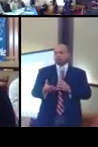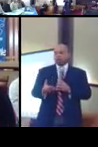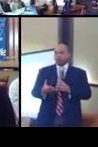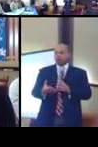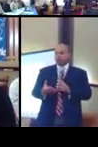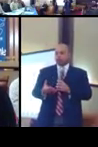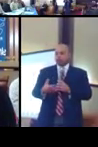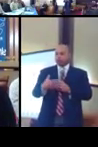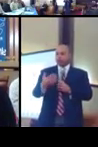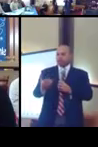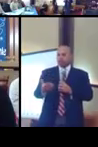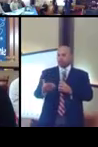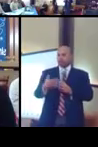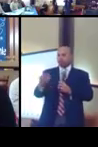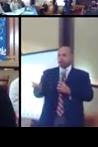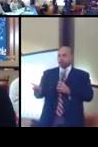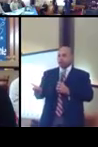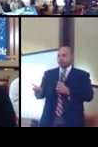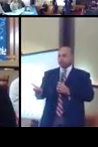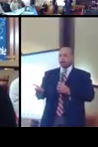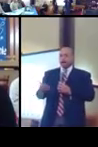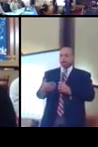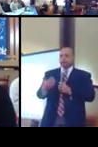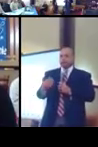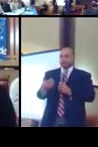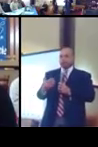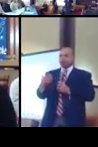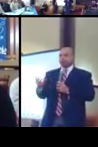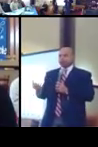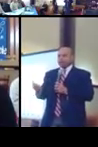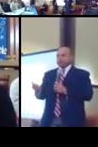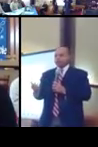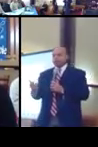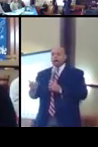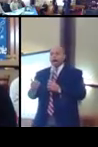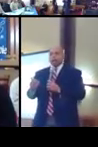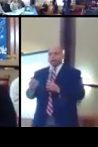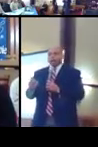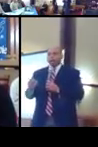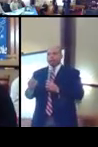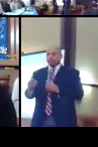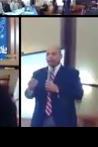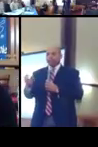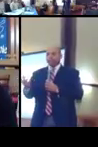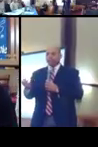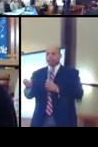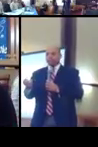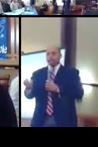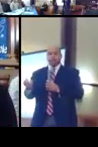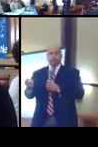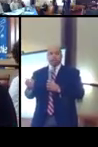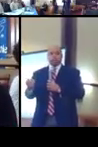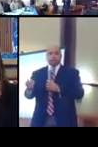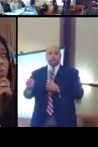PDA being one of the reviewers of the grant reports, a lot of them came from a lot of enthusiasm, a lot of different matches